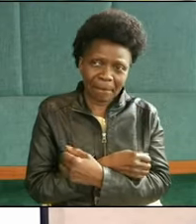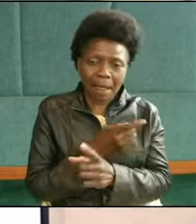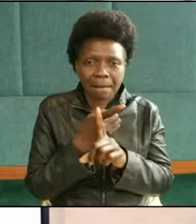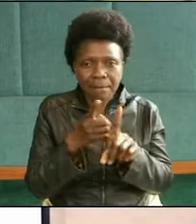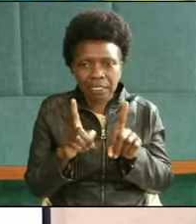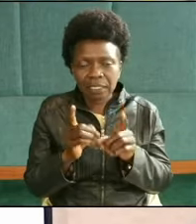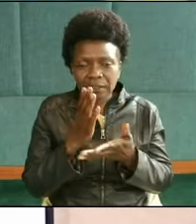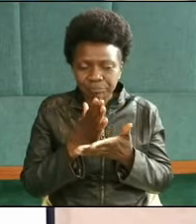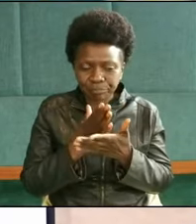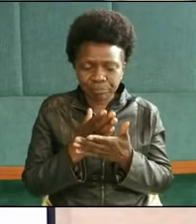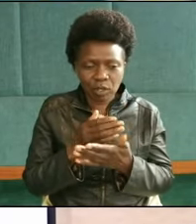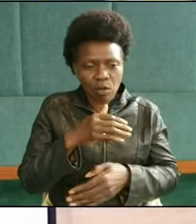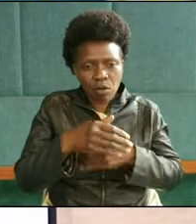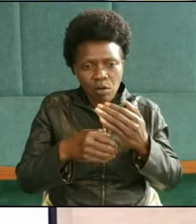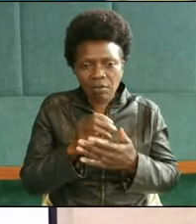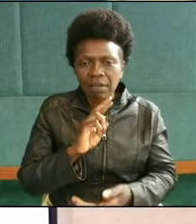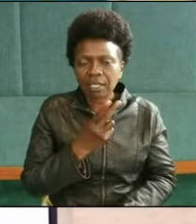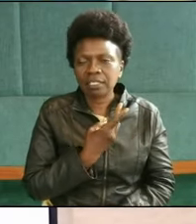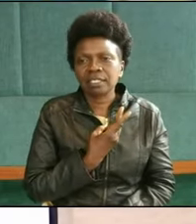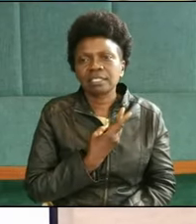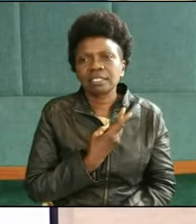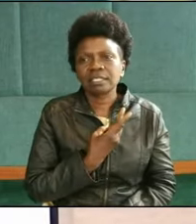But the fact is that all of us are